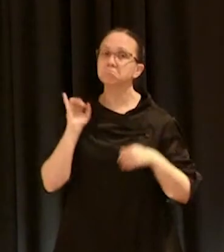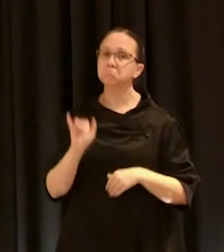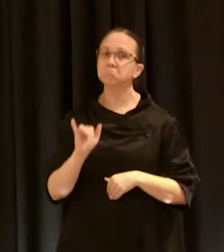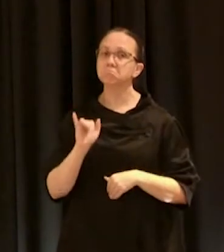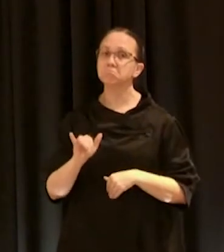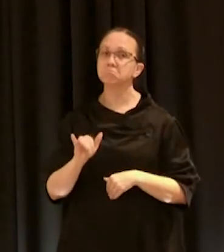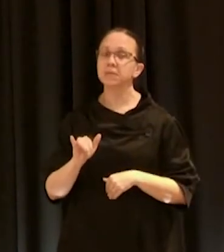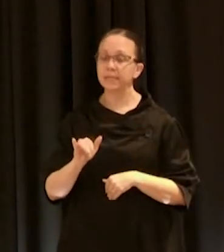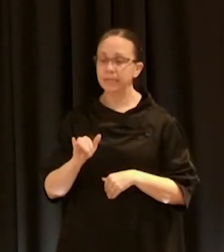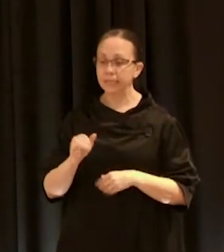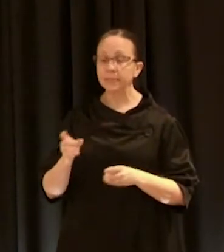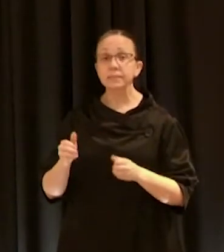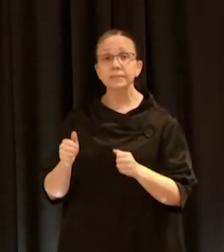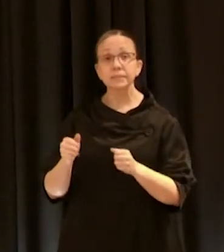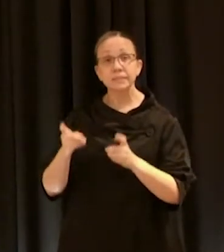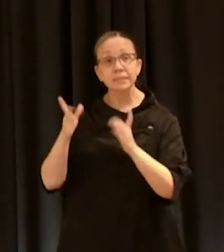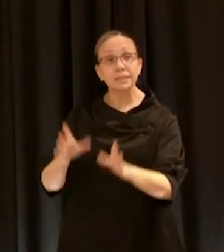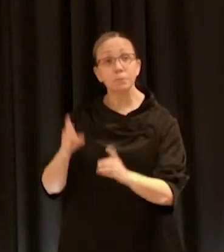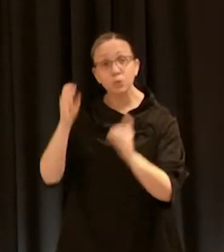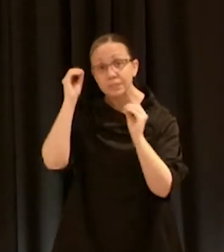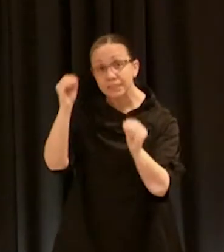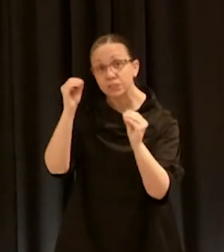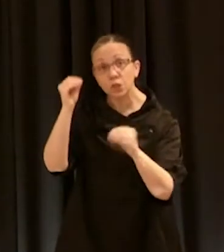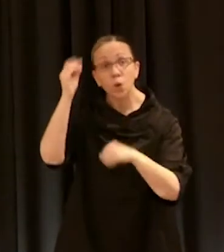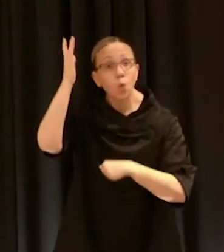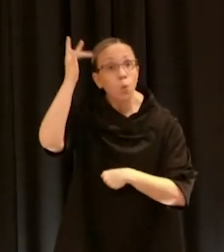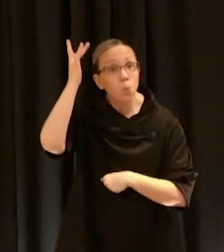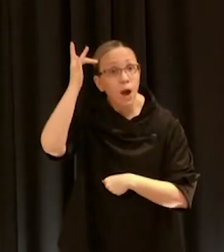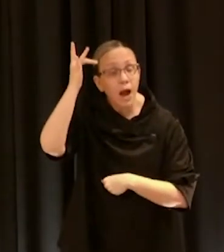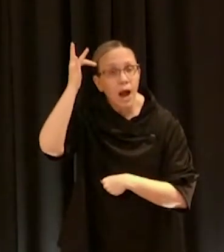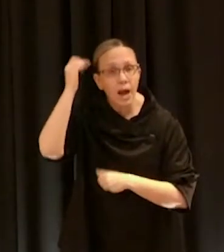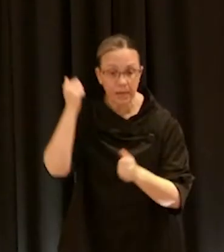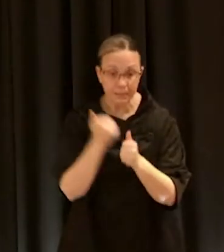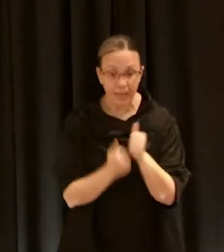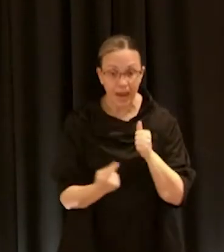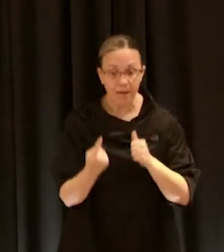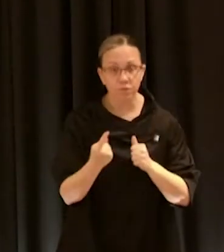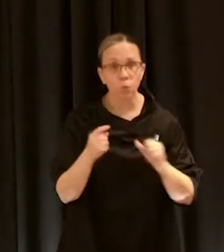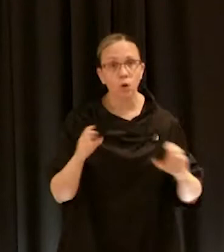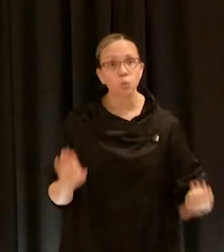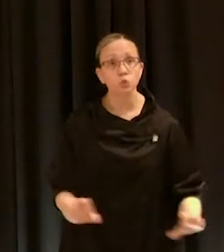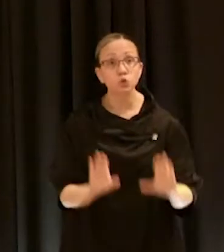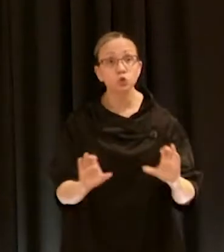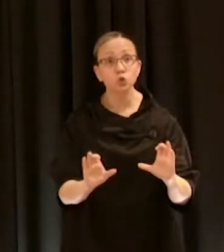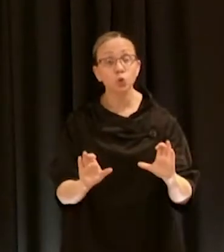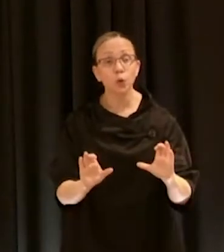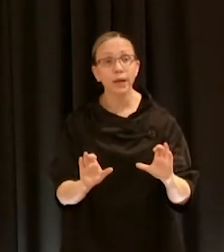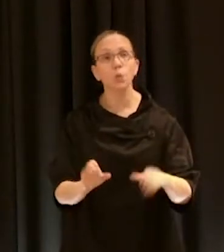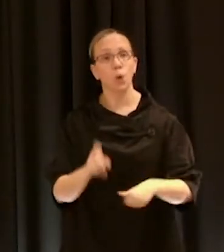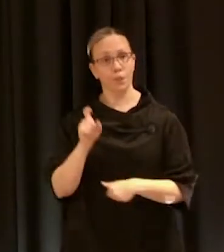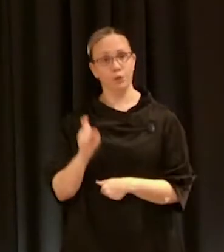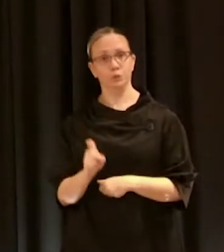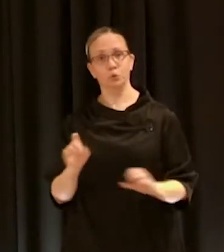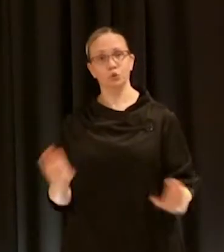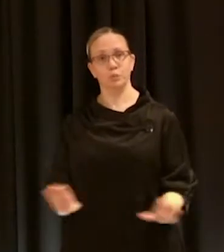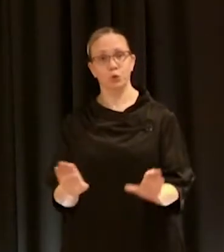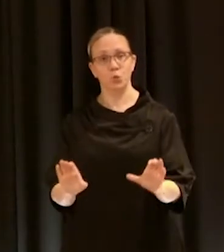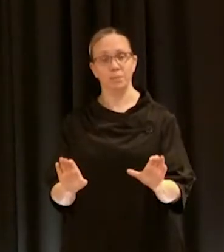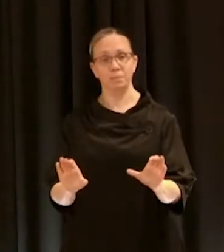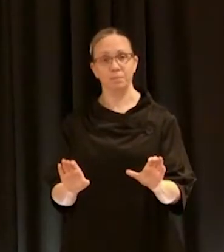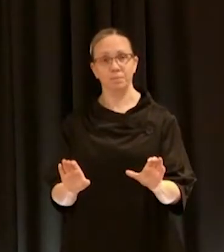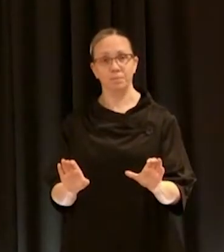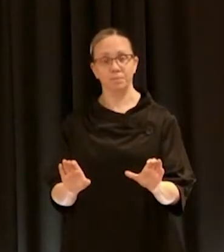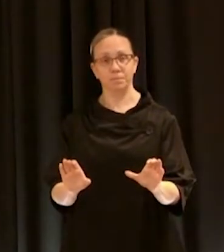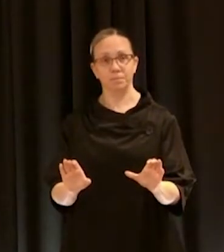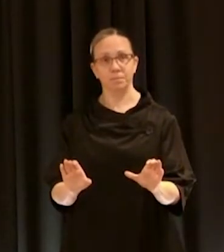the apostles' doctrine. All because everybody was doing what they were supposed to be doing